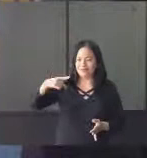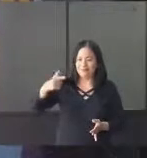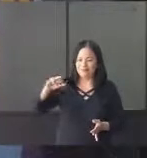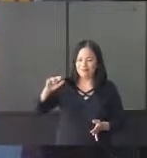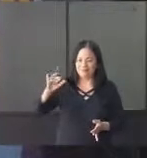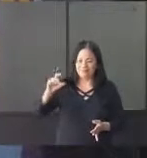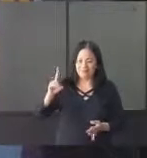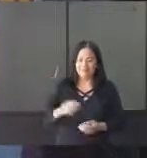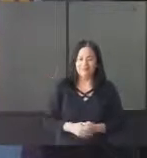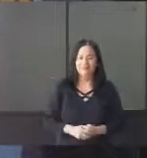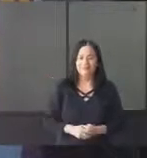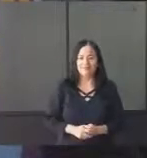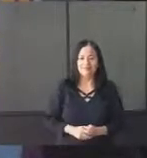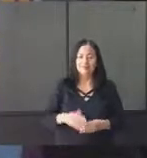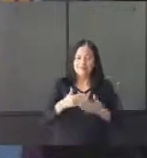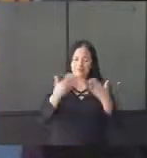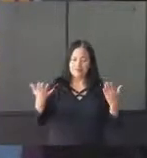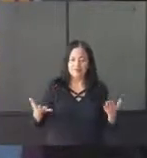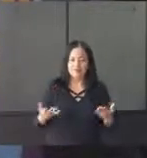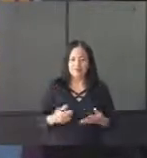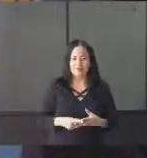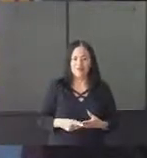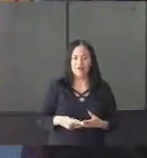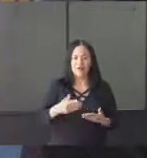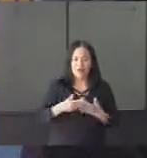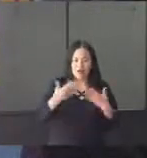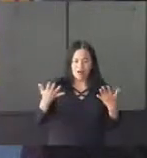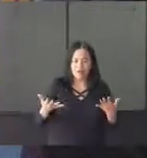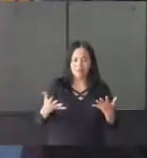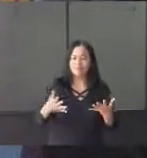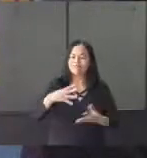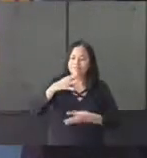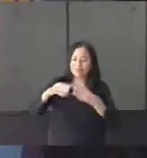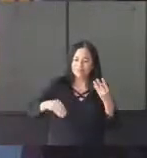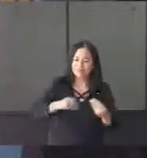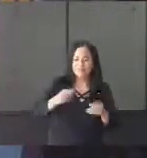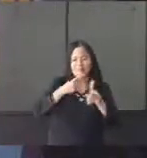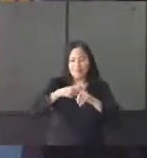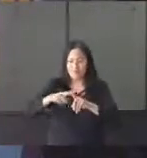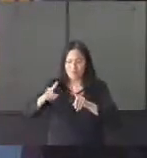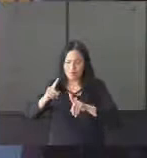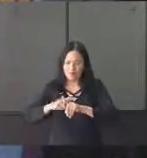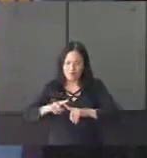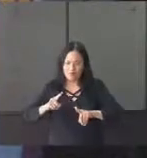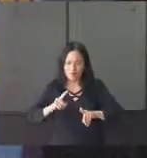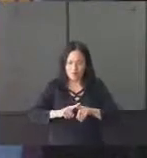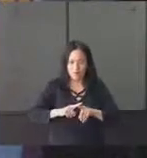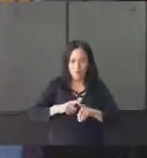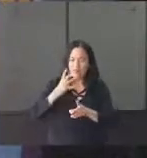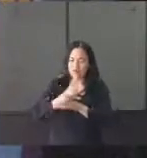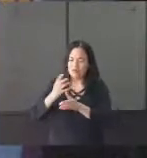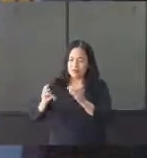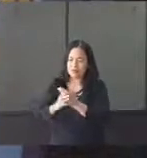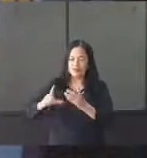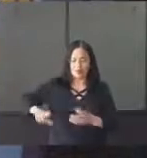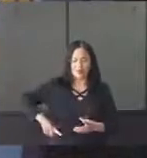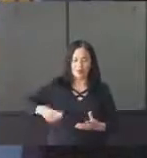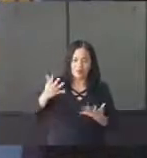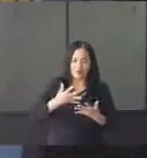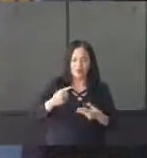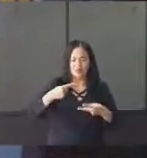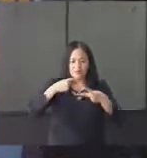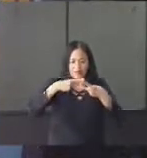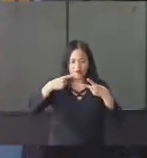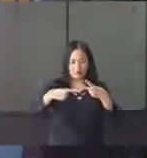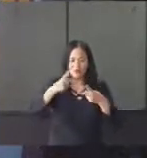Yes, we are going to take off your presentation. And yes, you've shared specific actions from